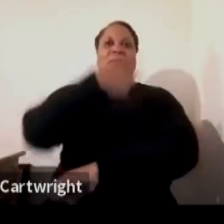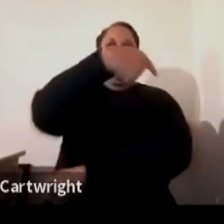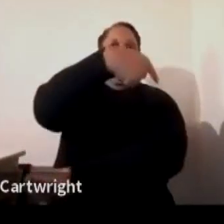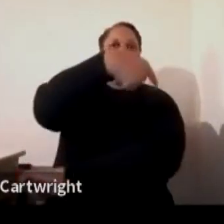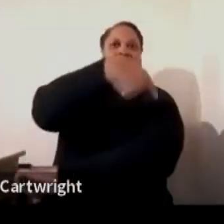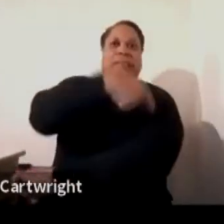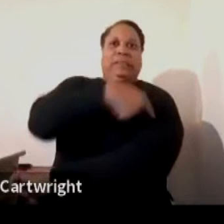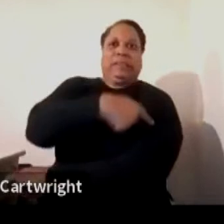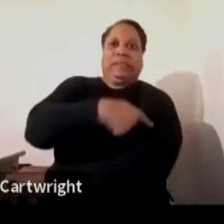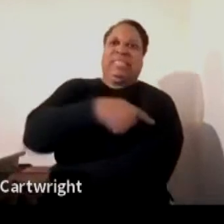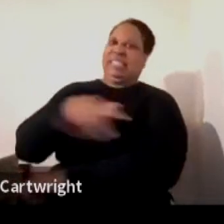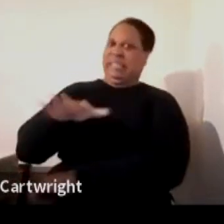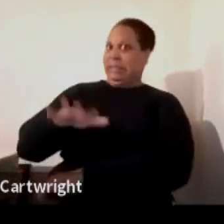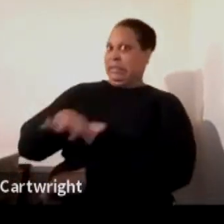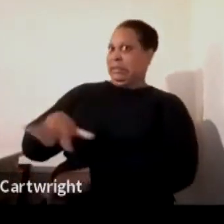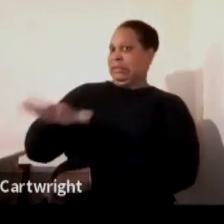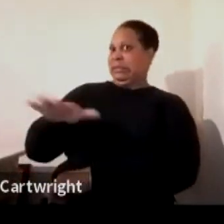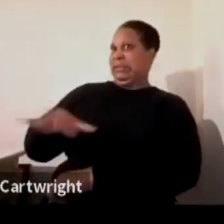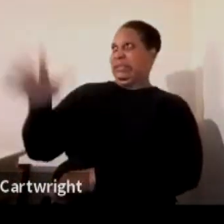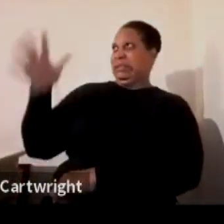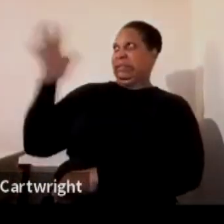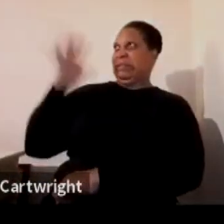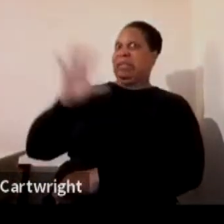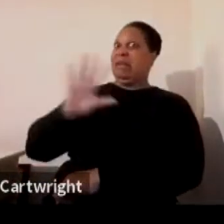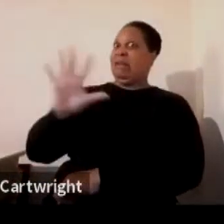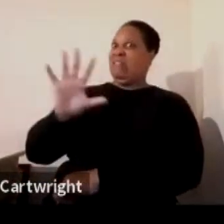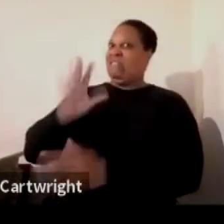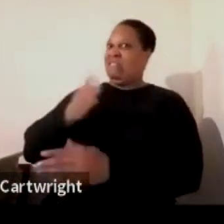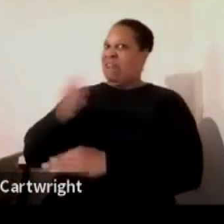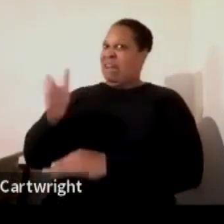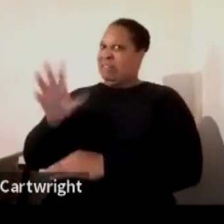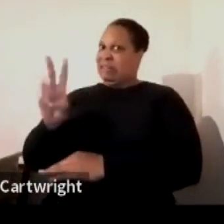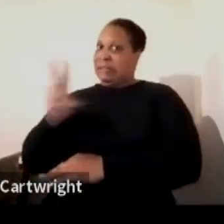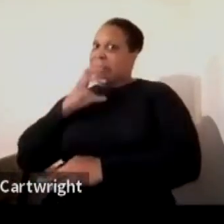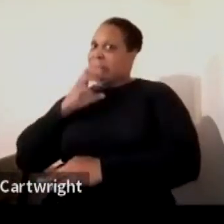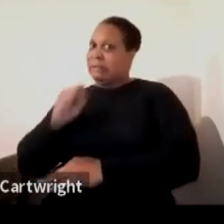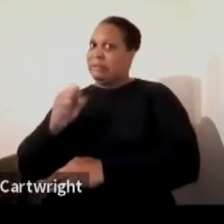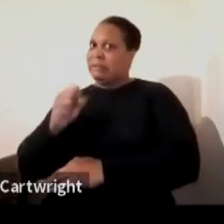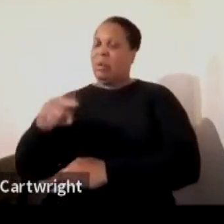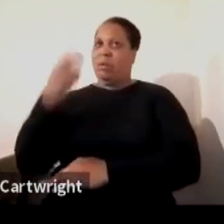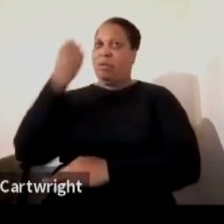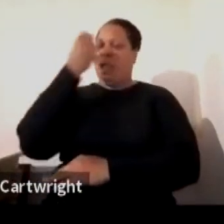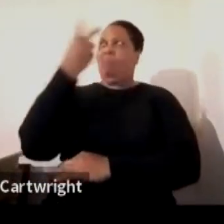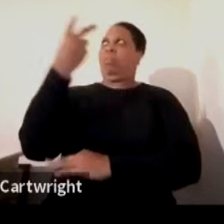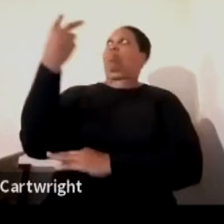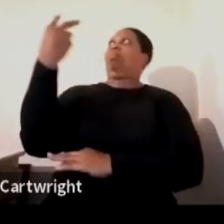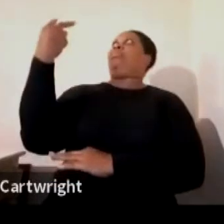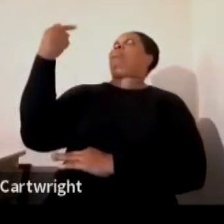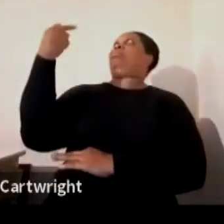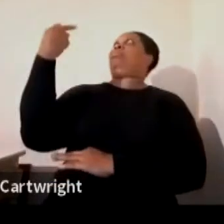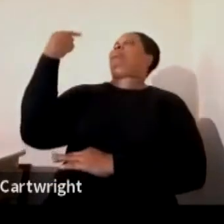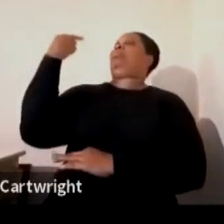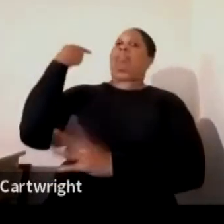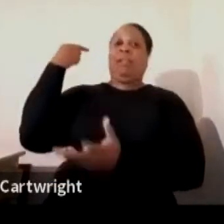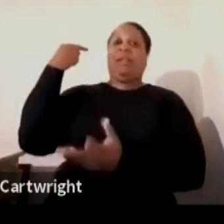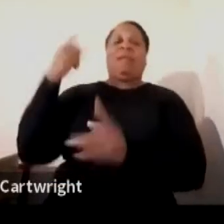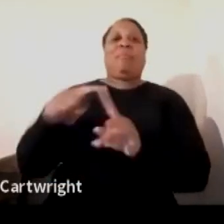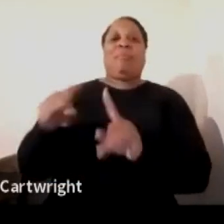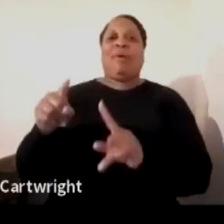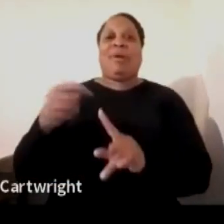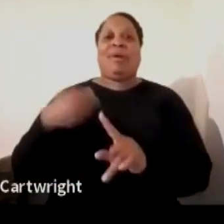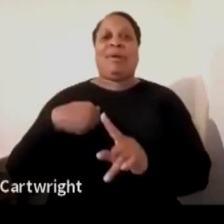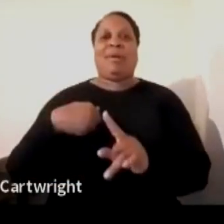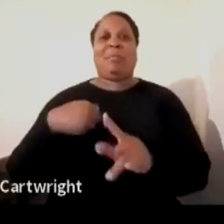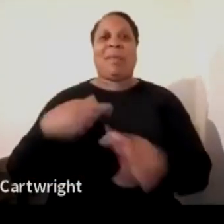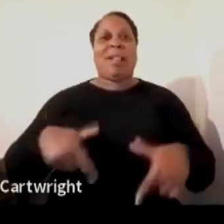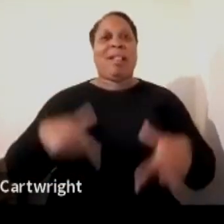probably about 5 or 6. So it definitely took me down memory lane. But other than being on live